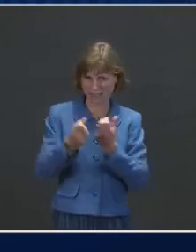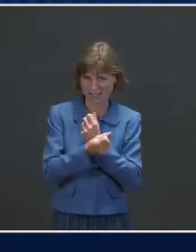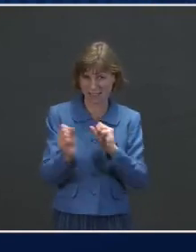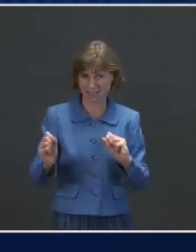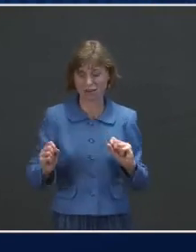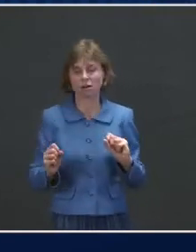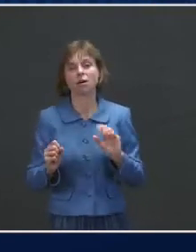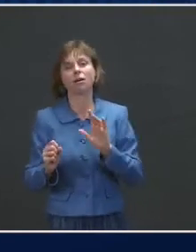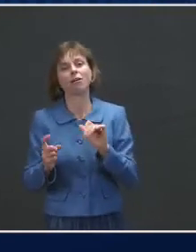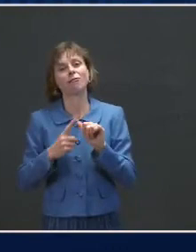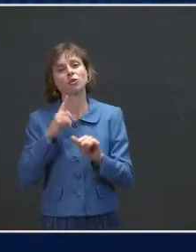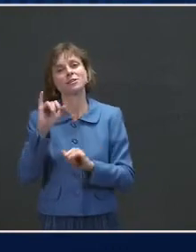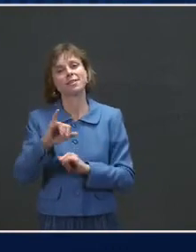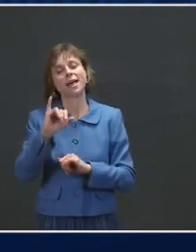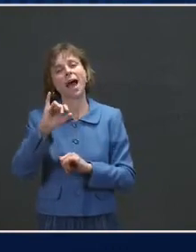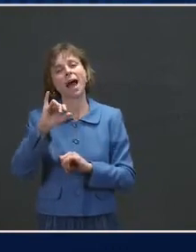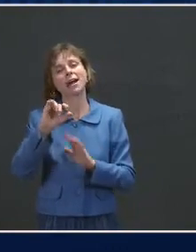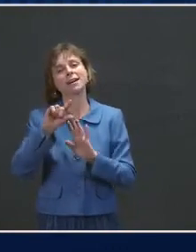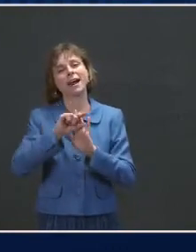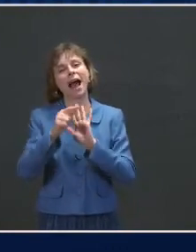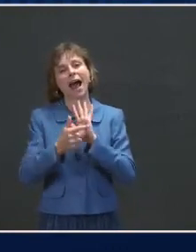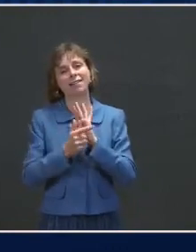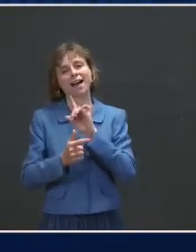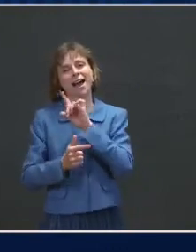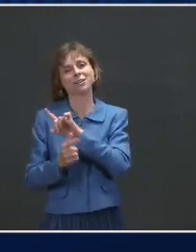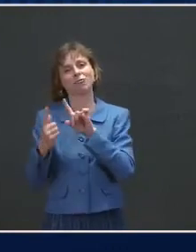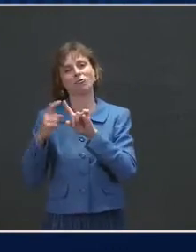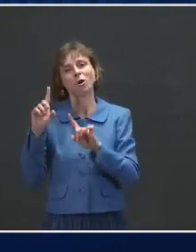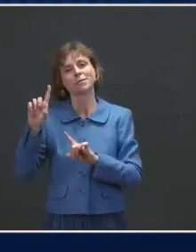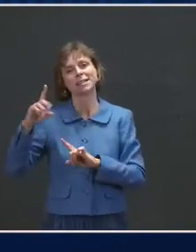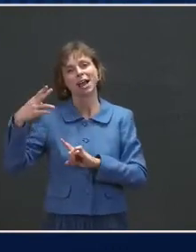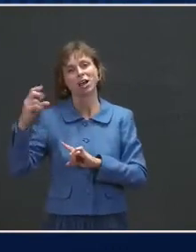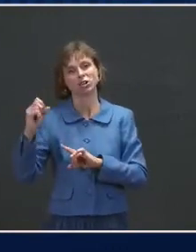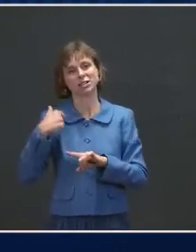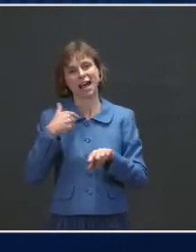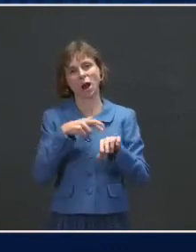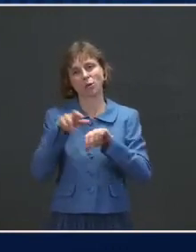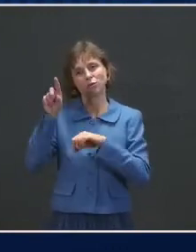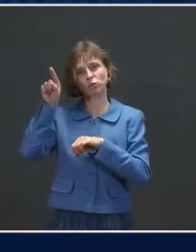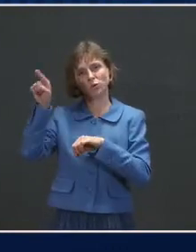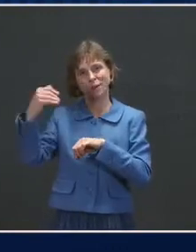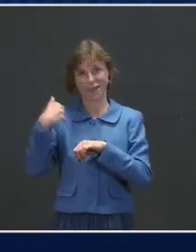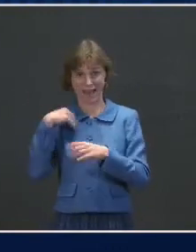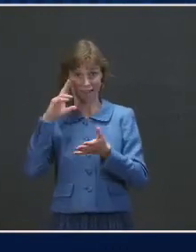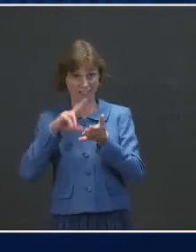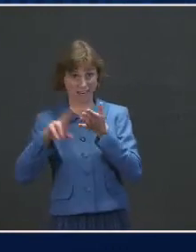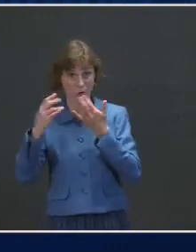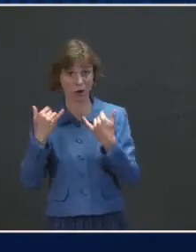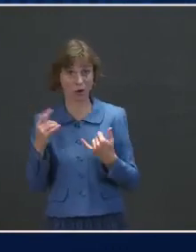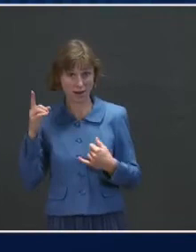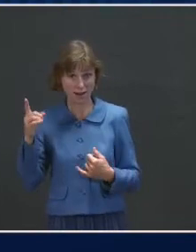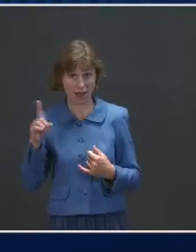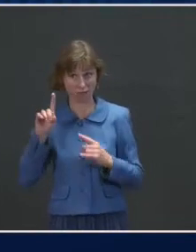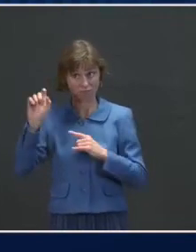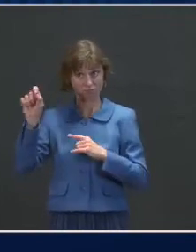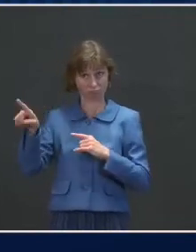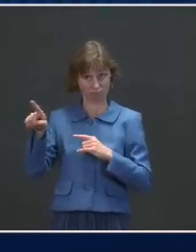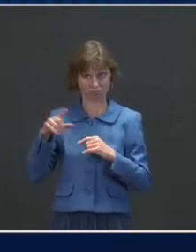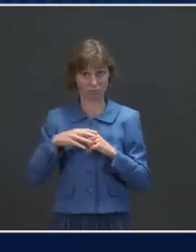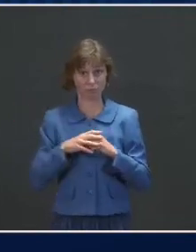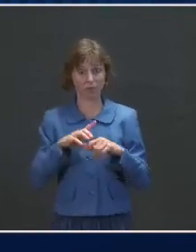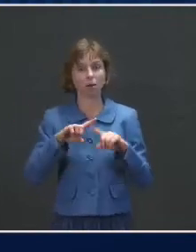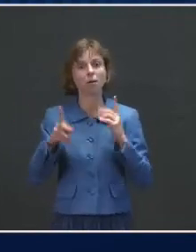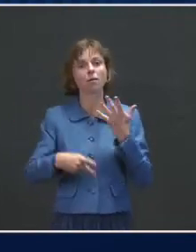out by the Department of Homeland Security, and I'd certainly send you them. They have a confirmed secretary now, but the priority for